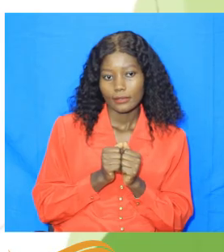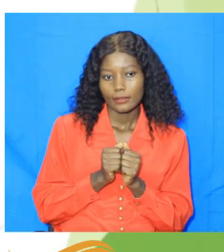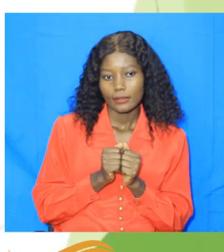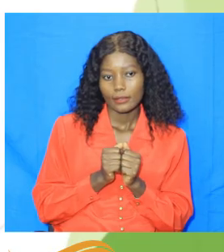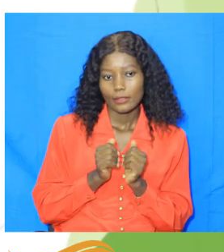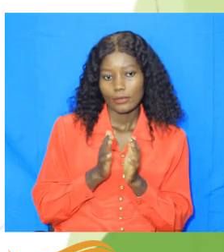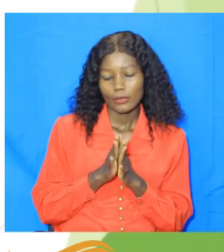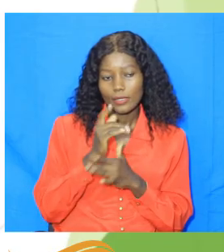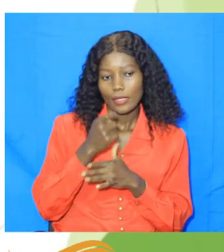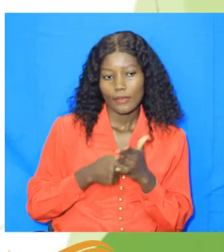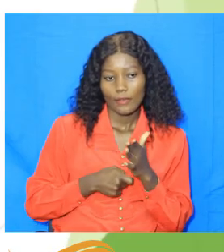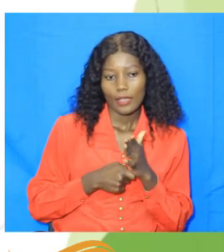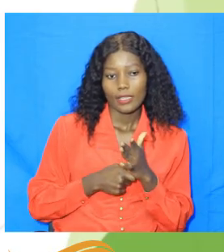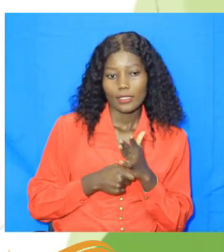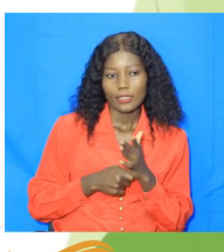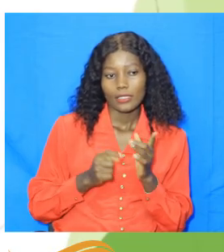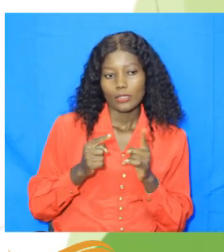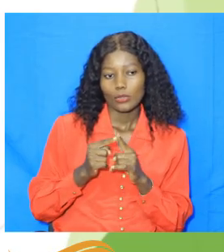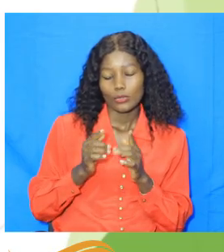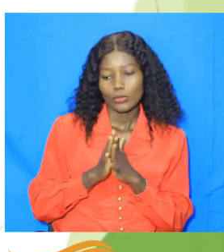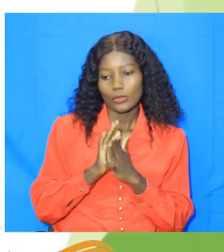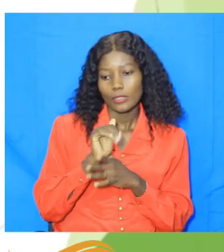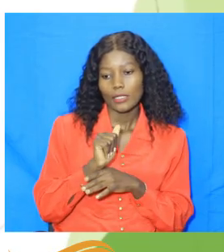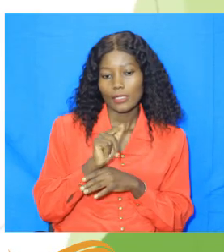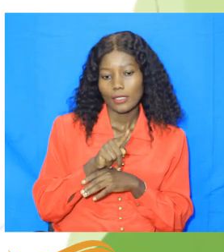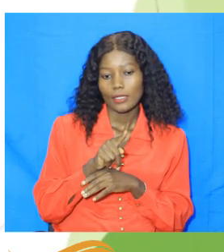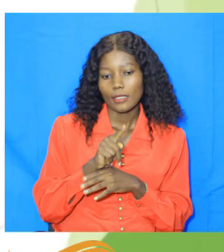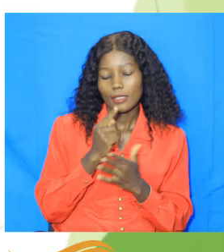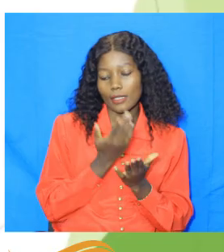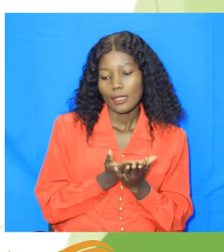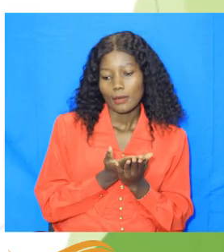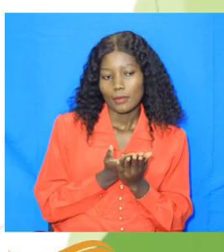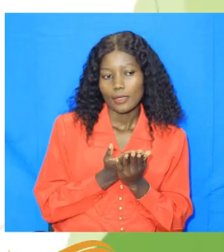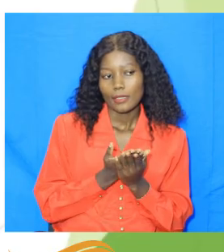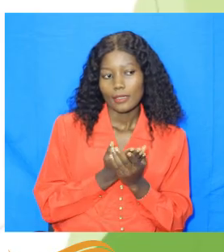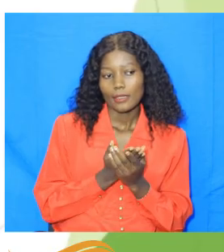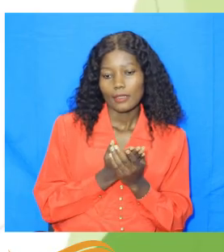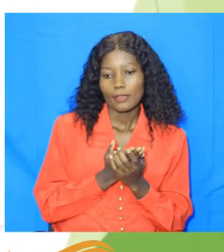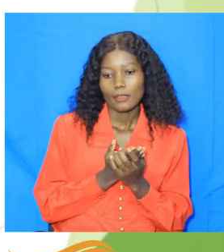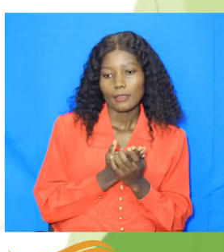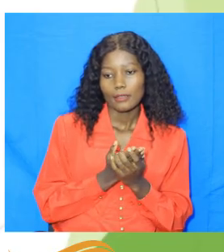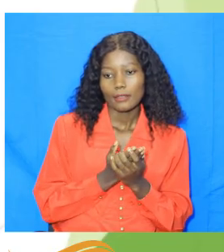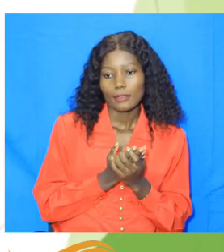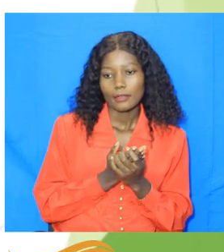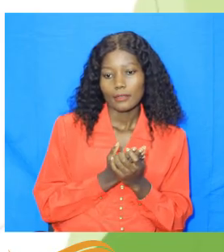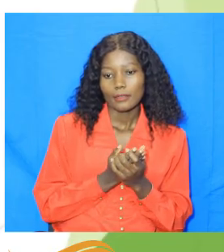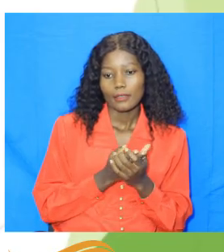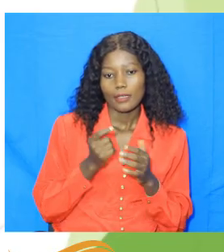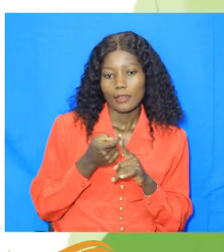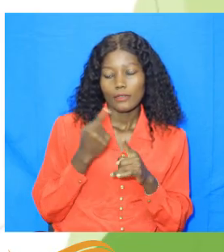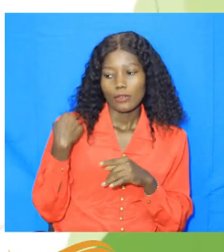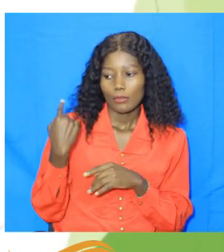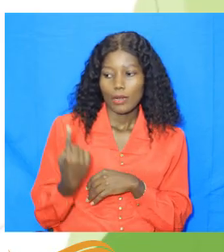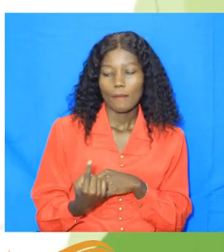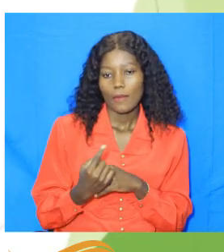with the fine to the appeals jury. And the appeals jury, they are from number